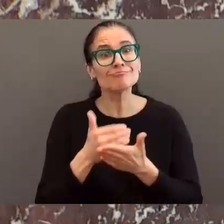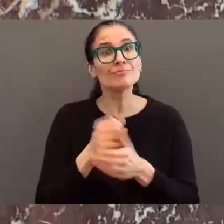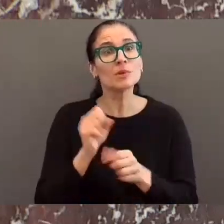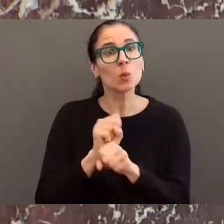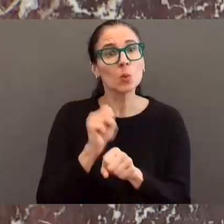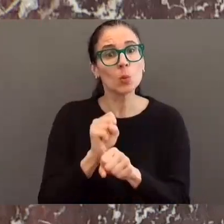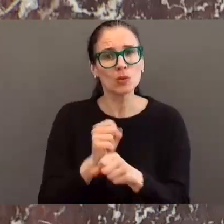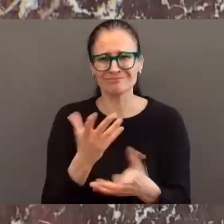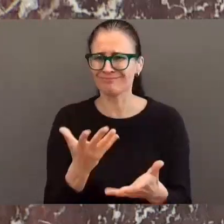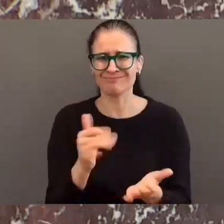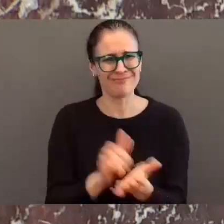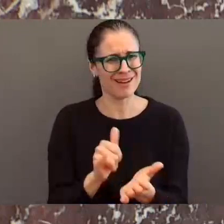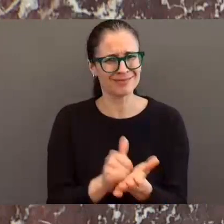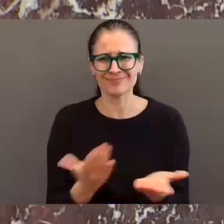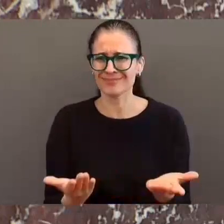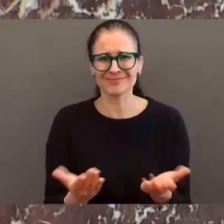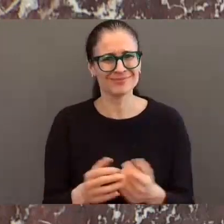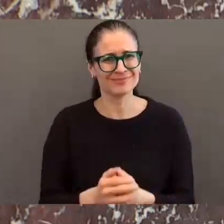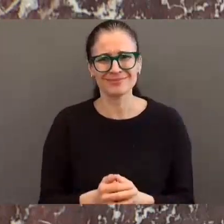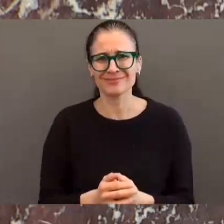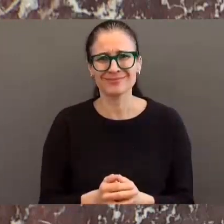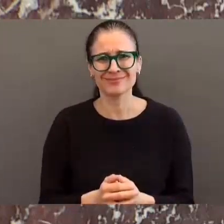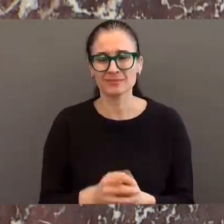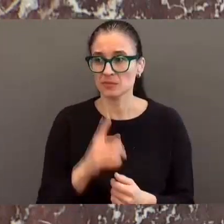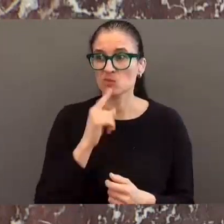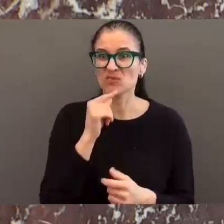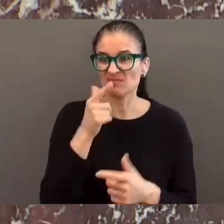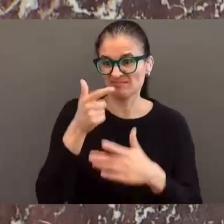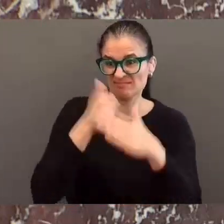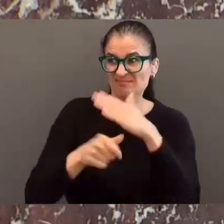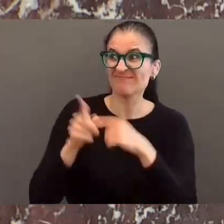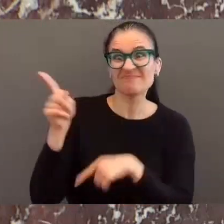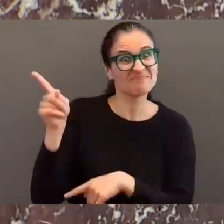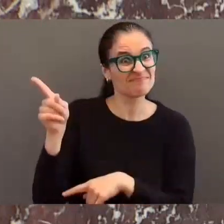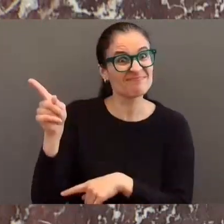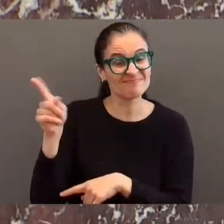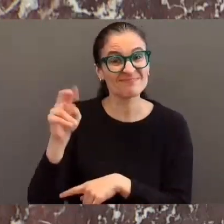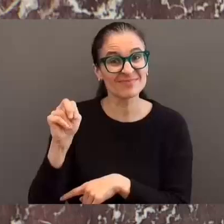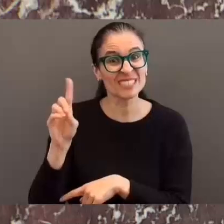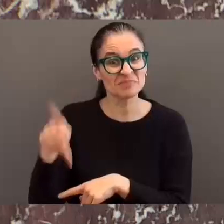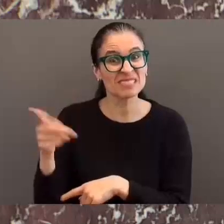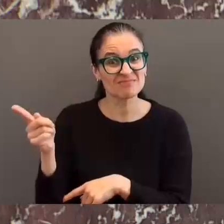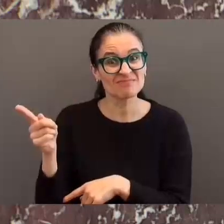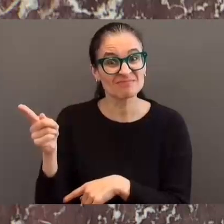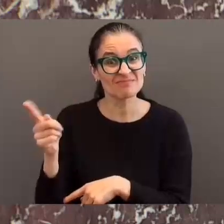Mr. Speaker. The simple reality is the minister can try to spin it any way she wants.